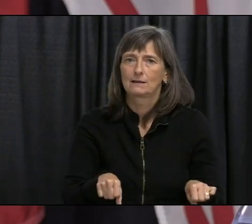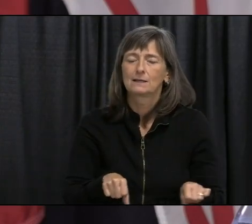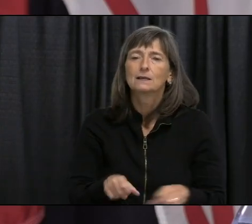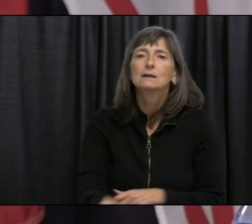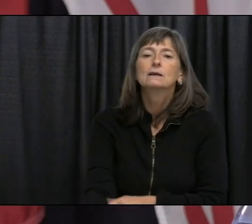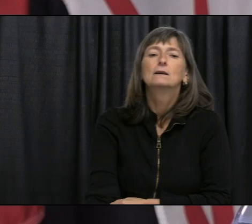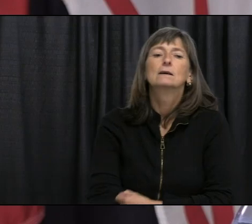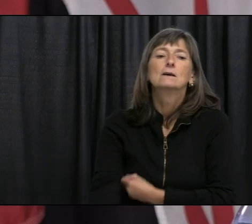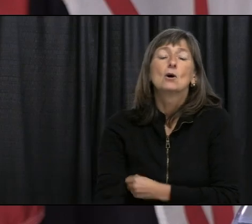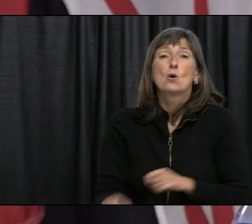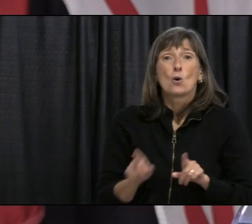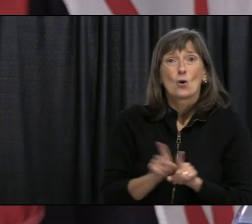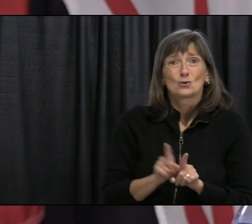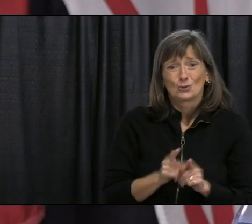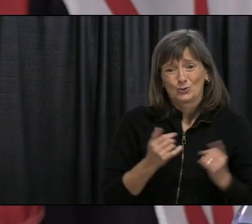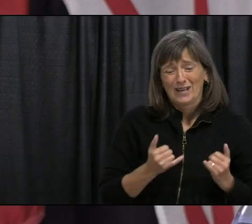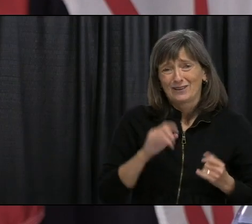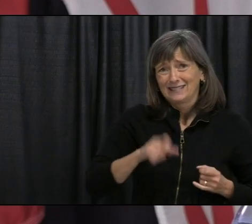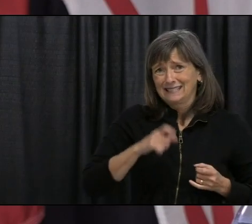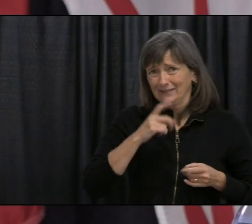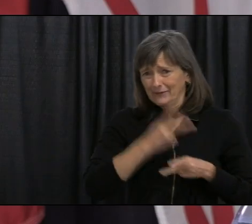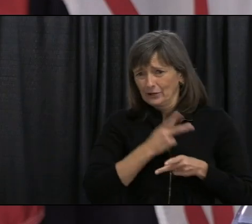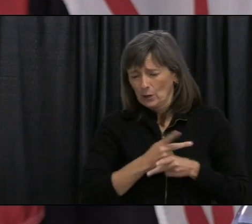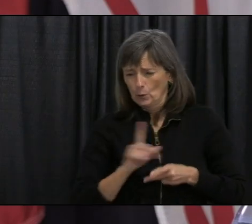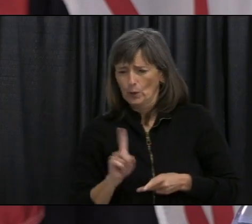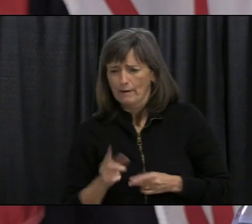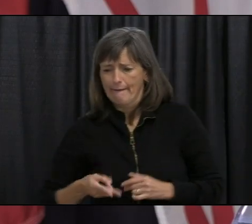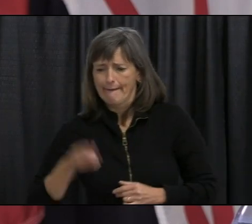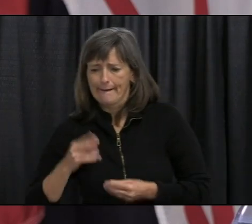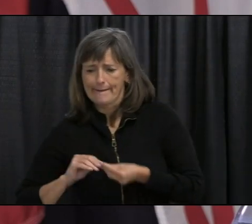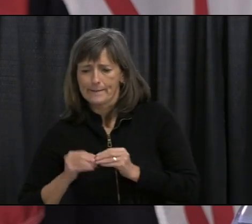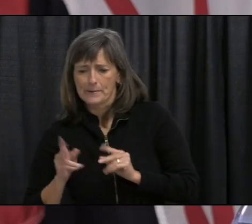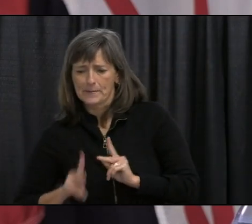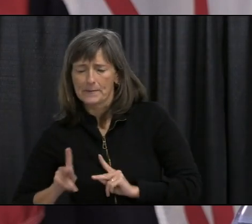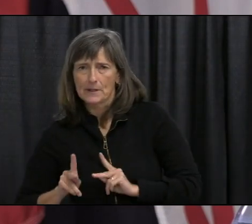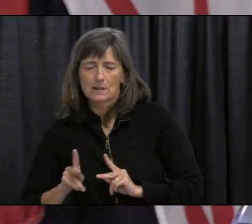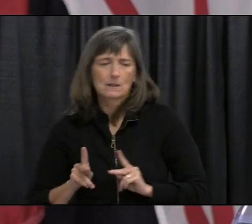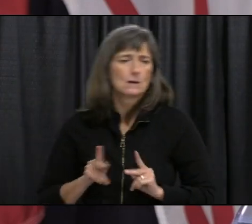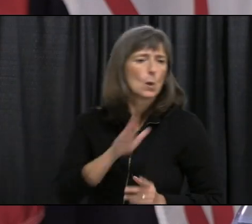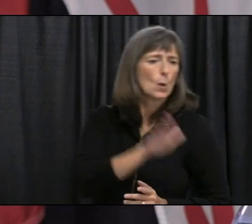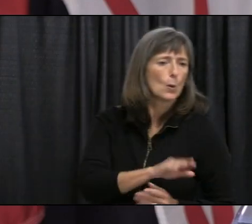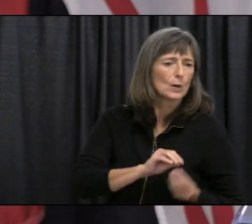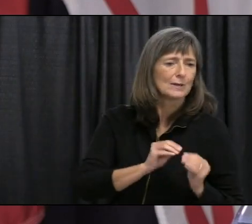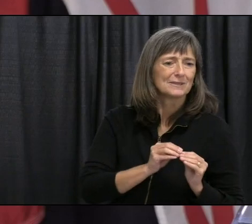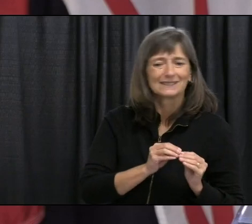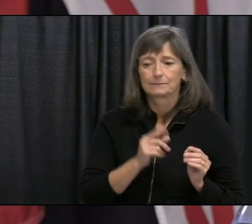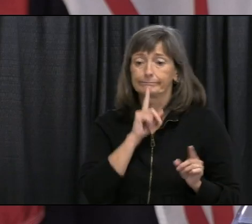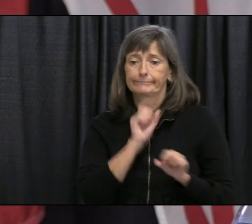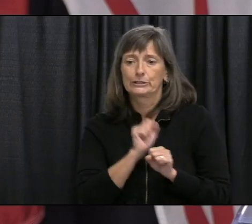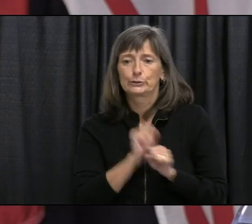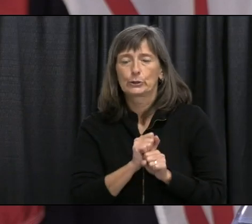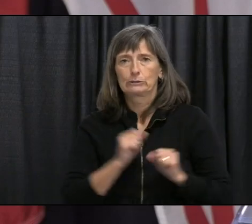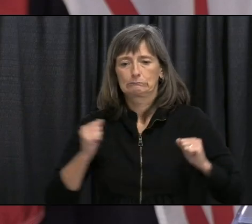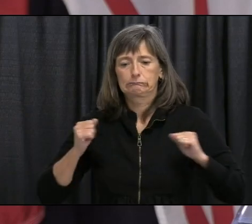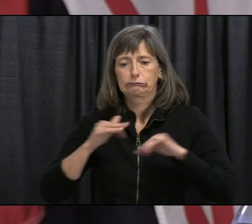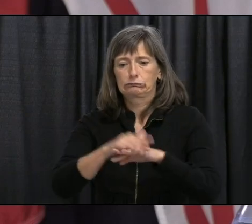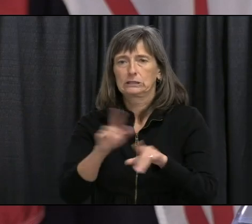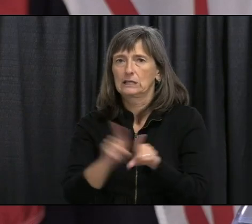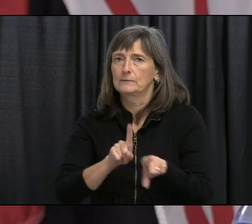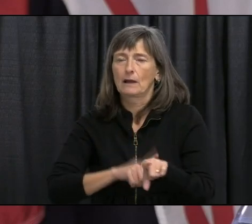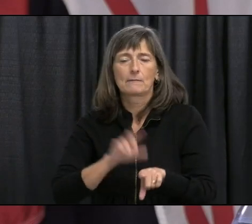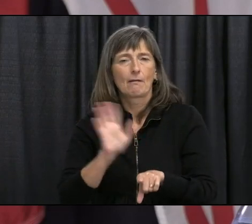density of people so that we don't involve a lack of physical distancing to make sure